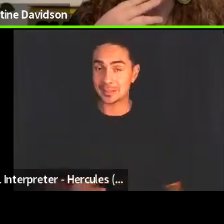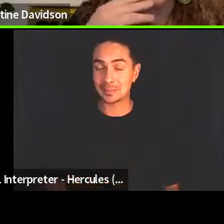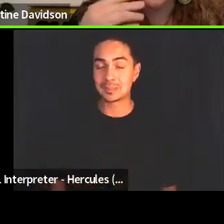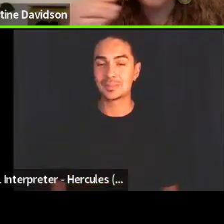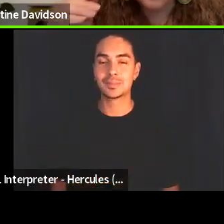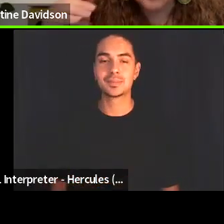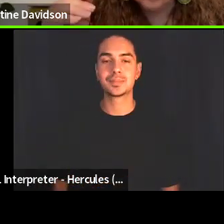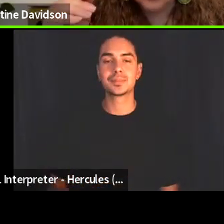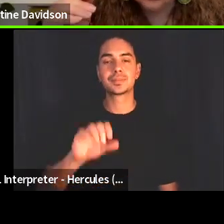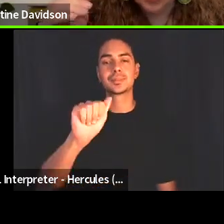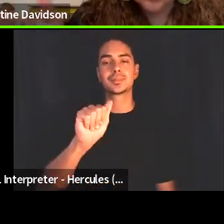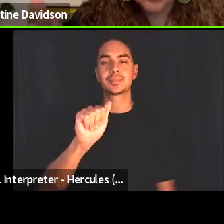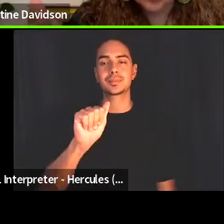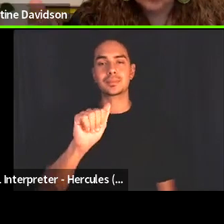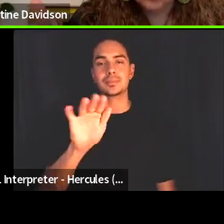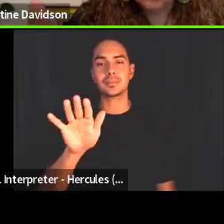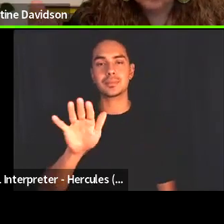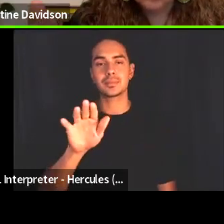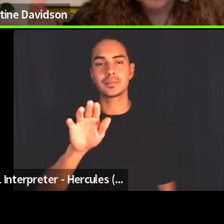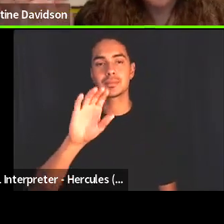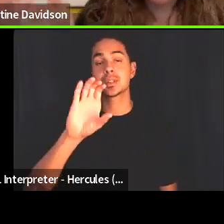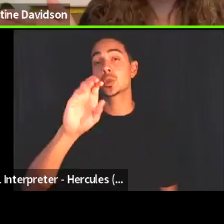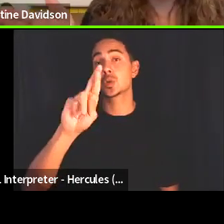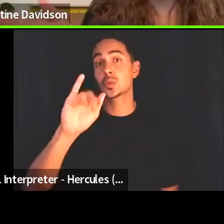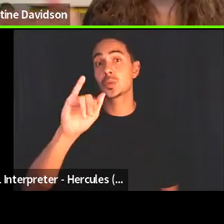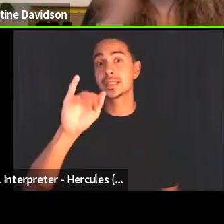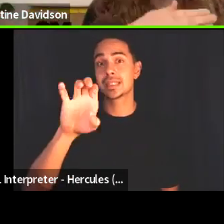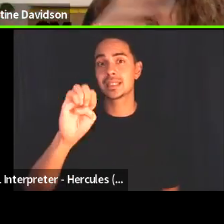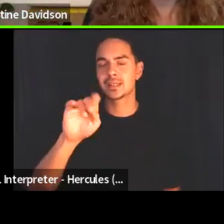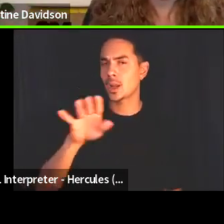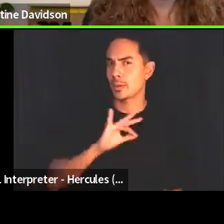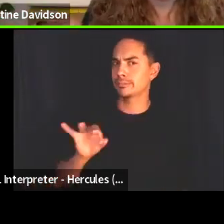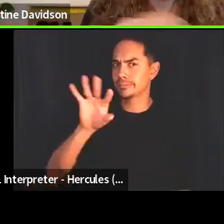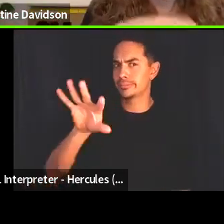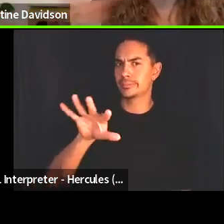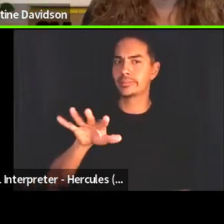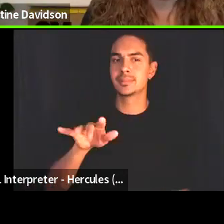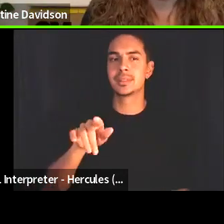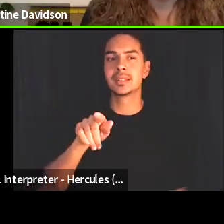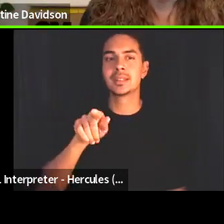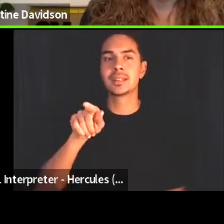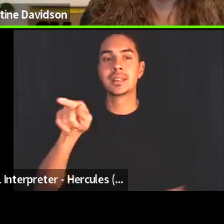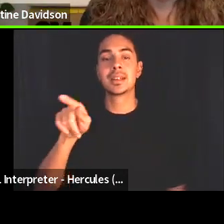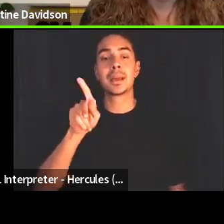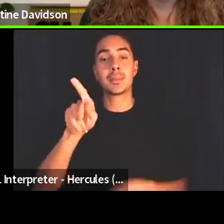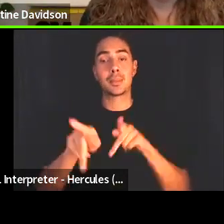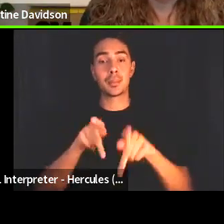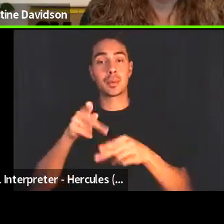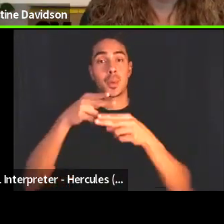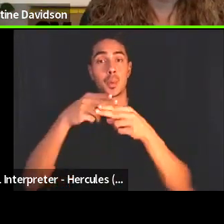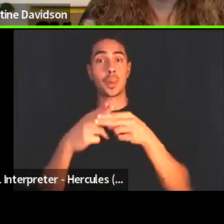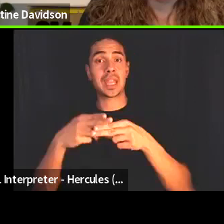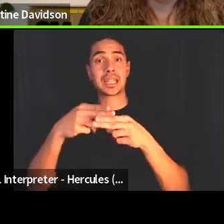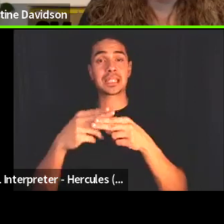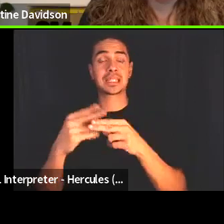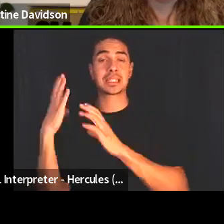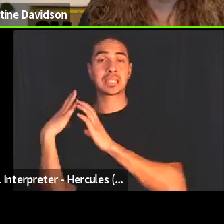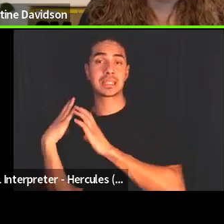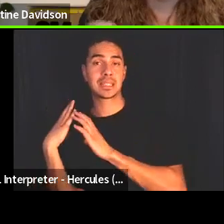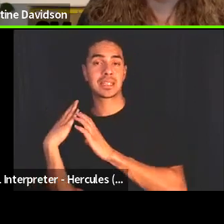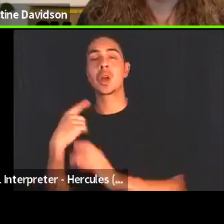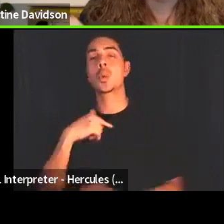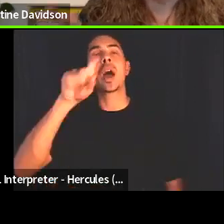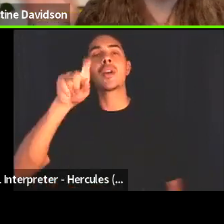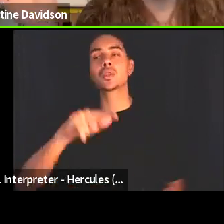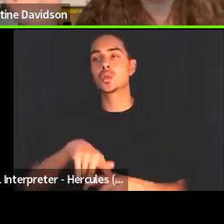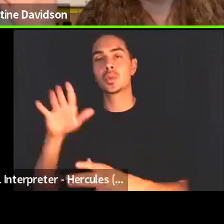I just have to add a quick thought about also, we don't have to carry other people's weight either. Right? Like knowing when to set those clear boundaries and